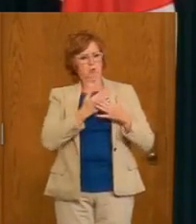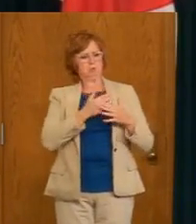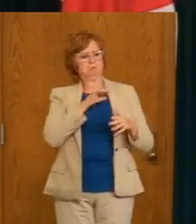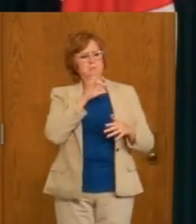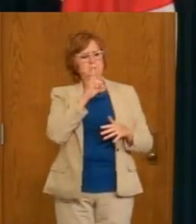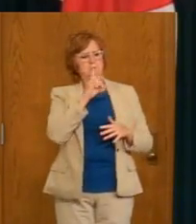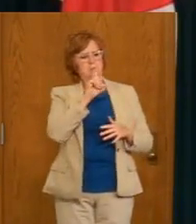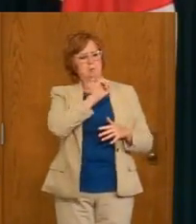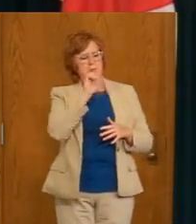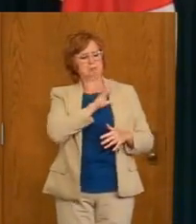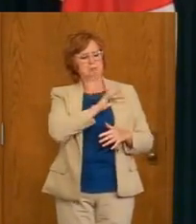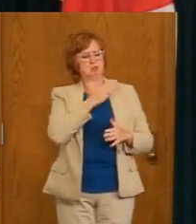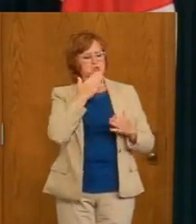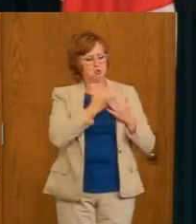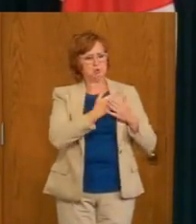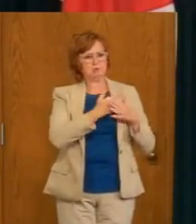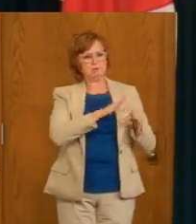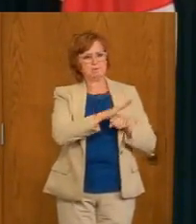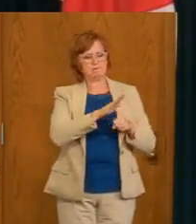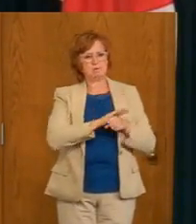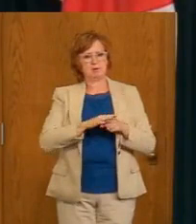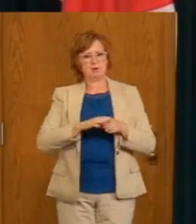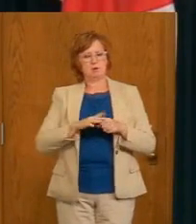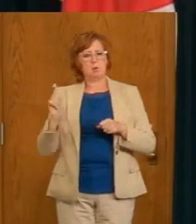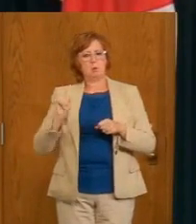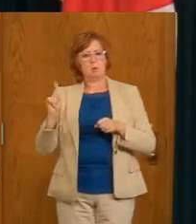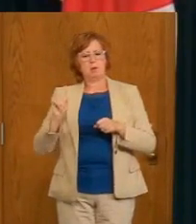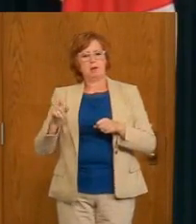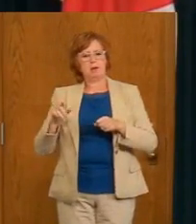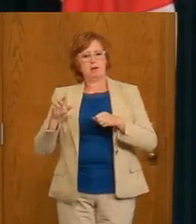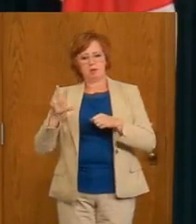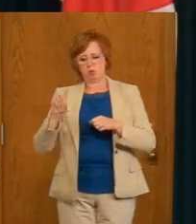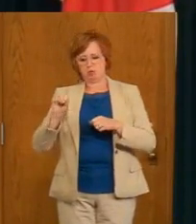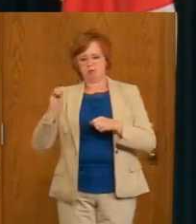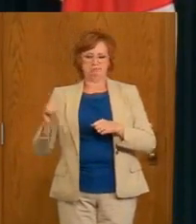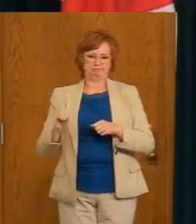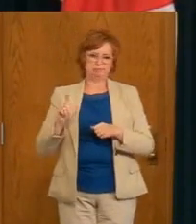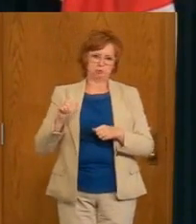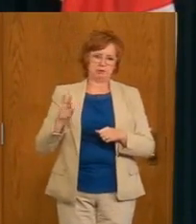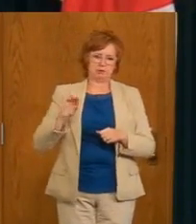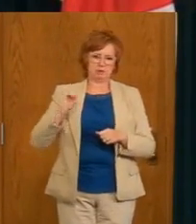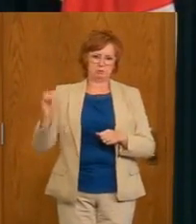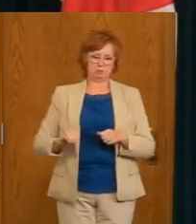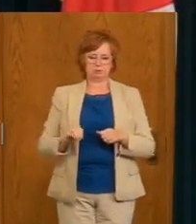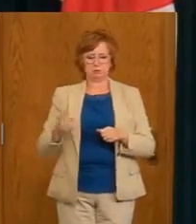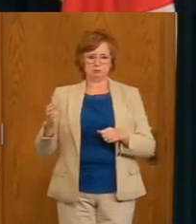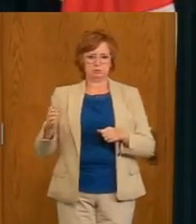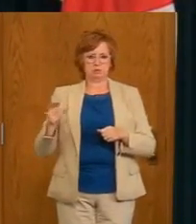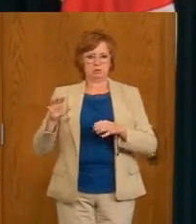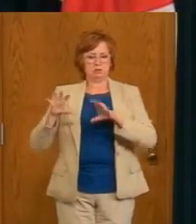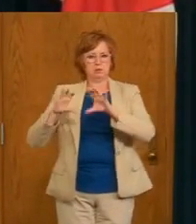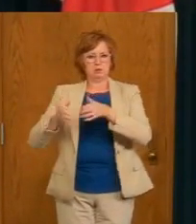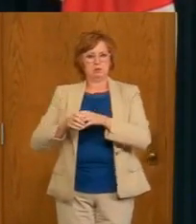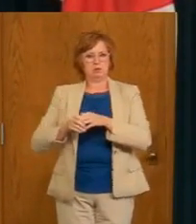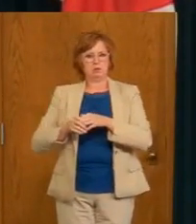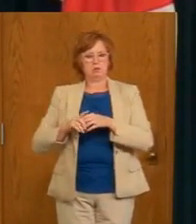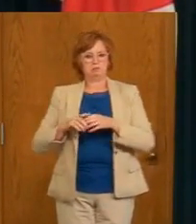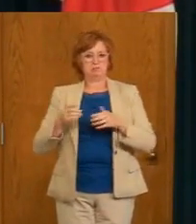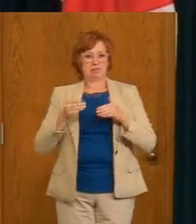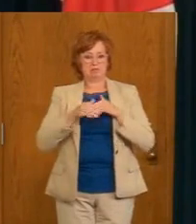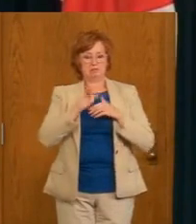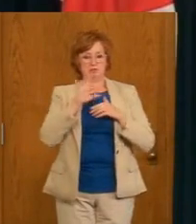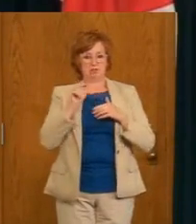and complacency. But having said that, I think we do need to understand, and we have to look at other parts of the world with high vaccine uptakes, now seeing a bit